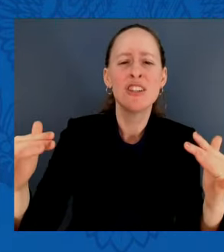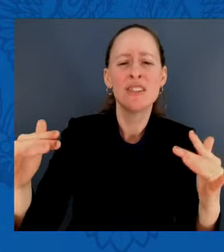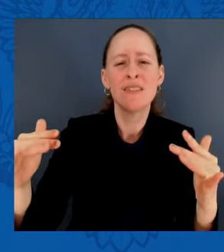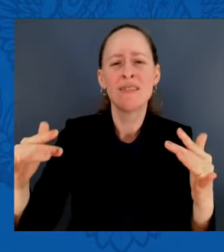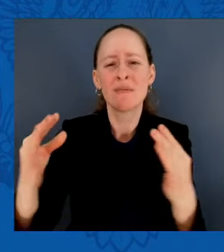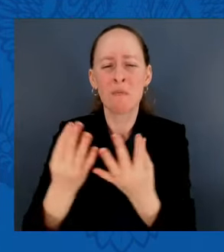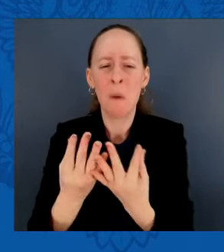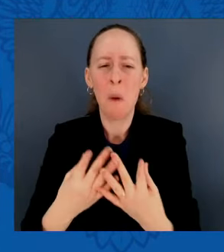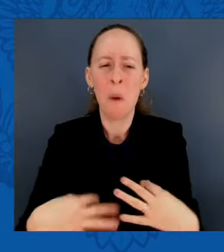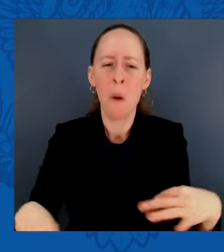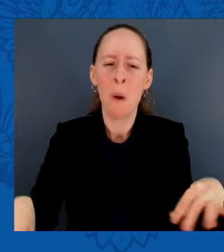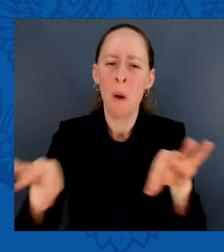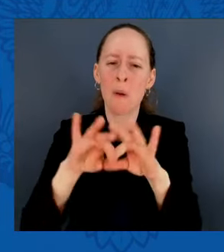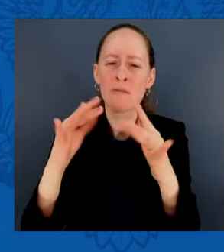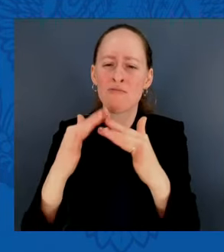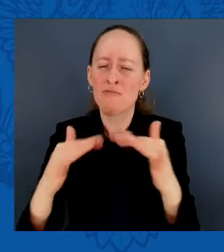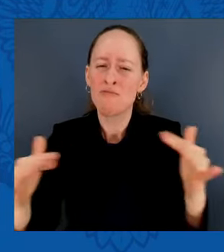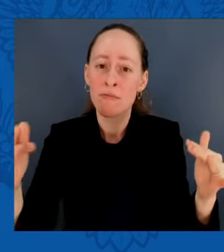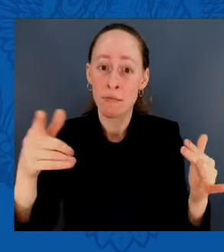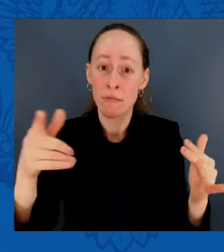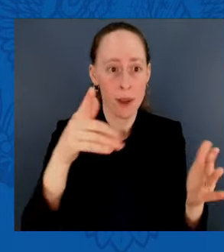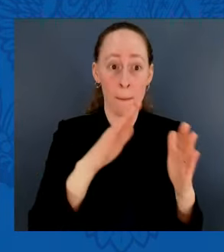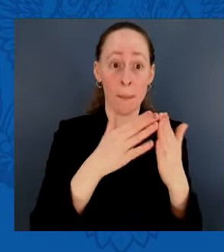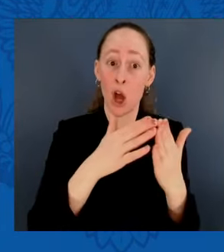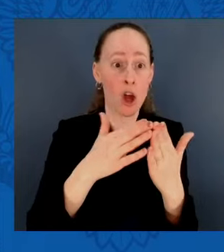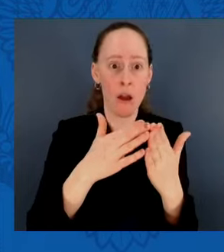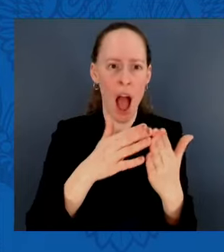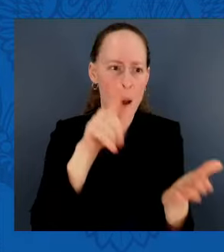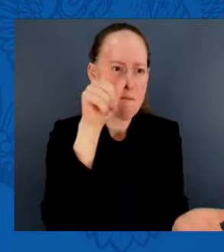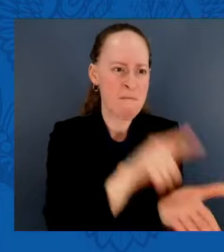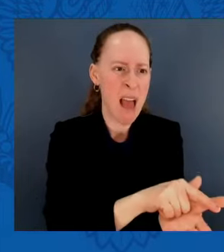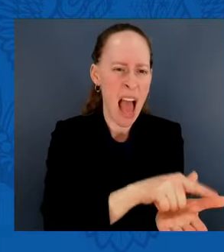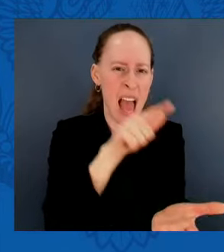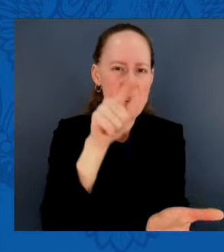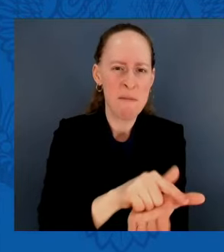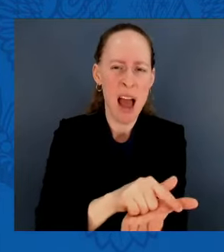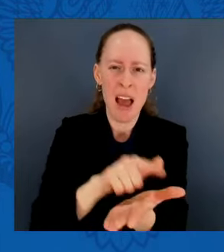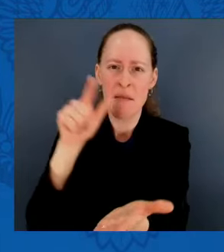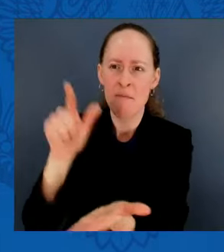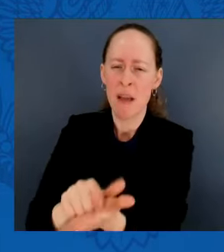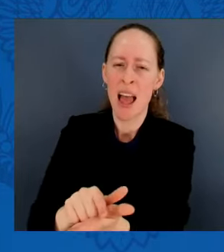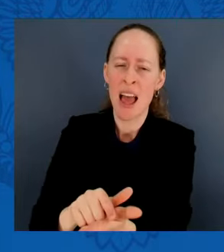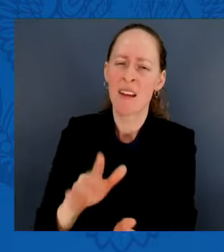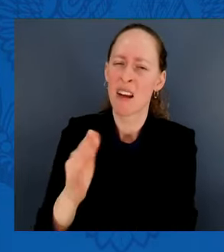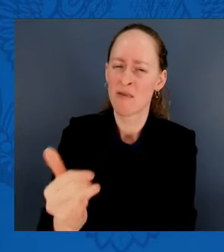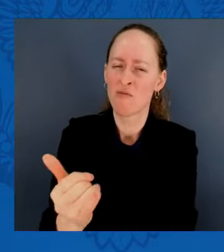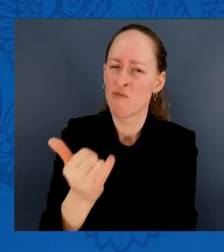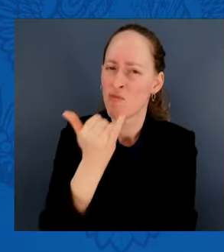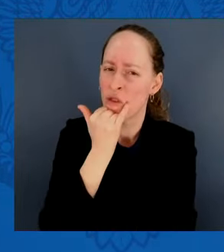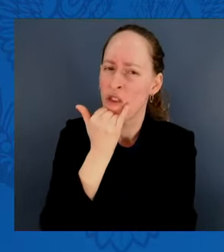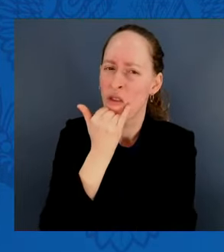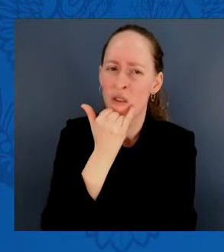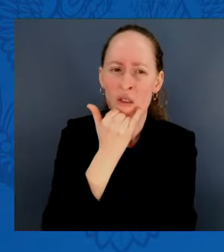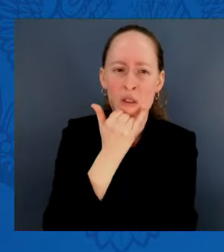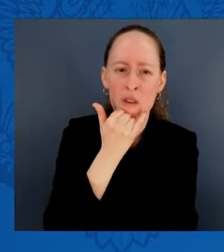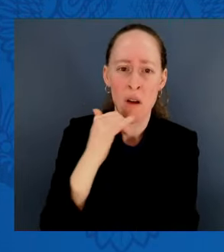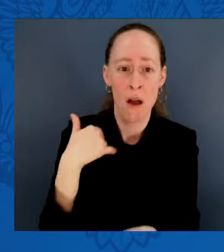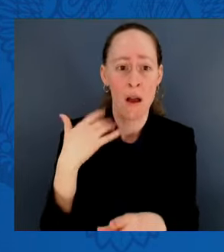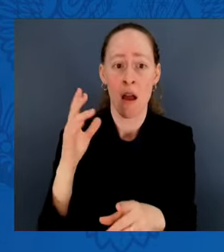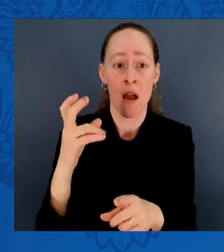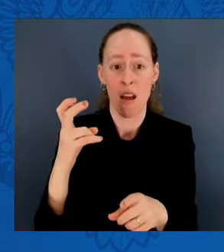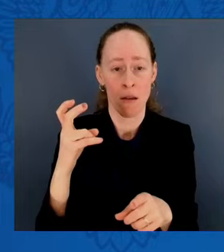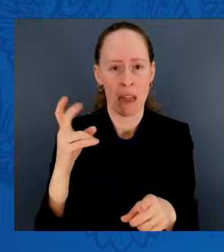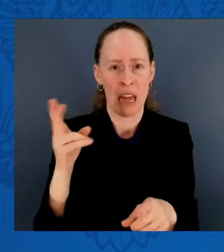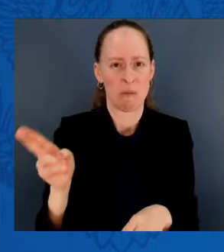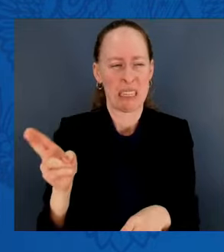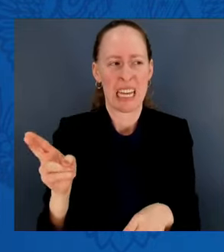books, it's wrong. Instead of erasing history, let's make history. I want to protect fundamental rights. Pass